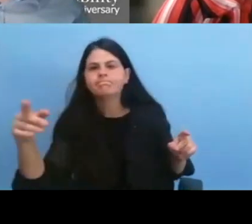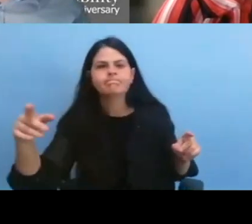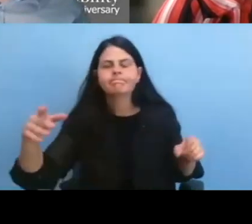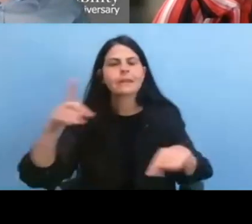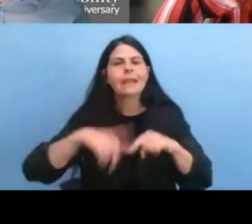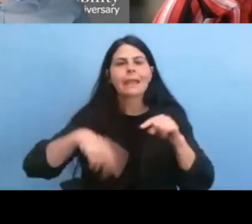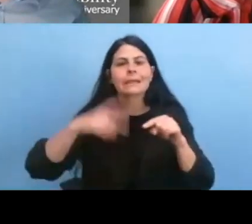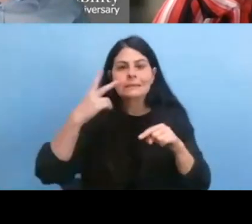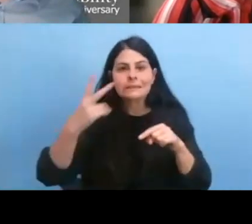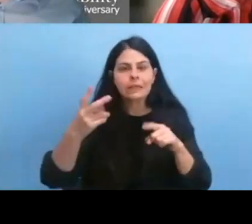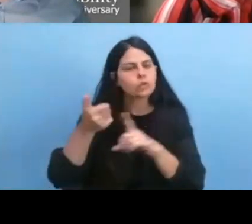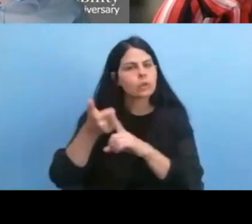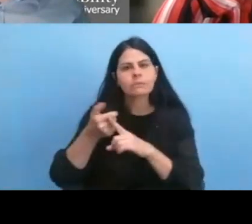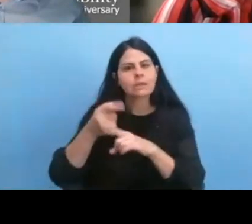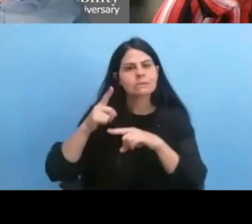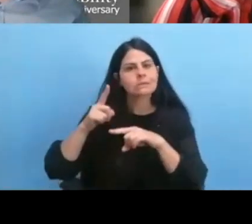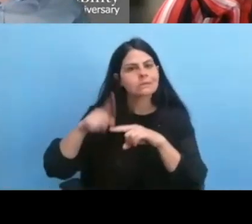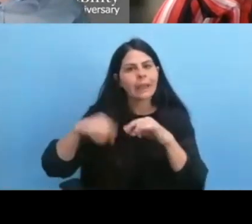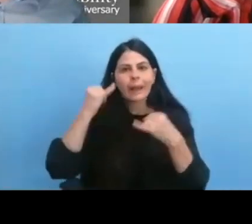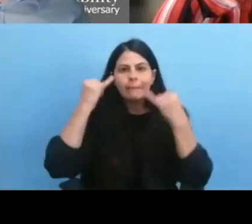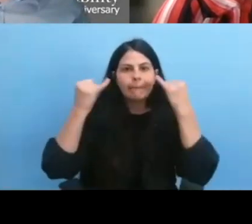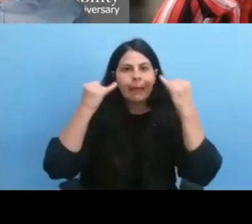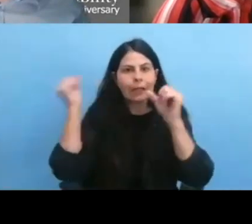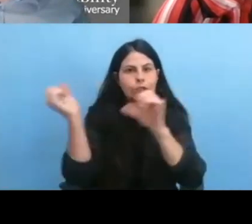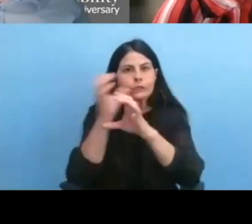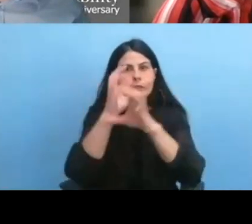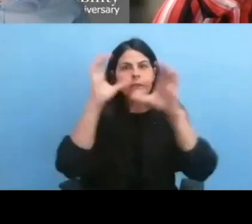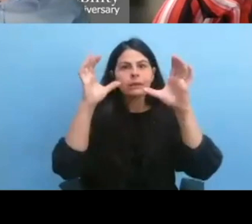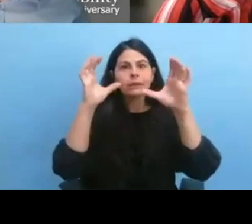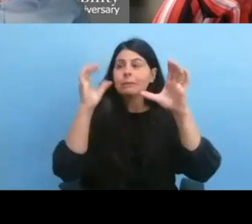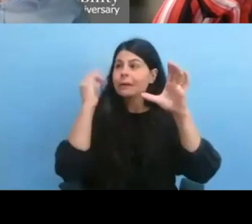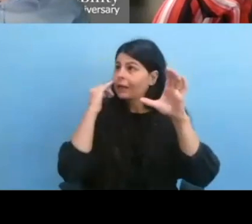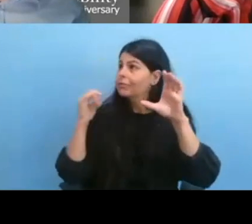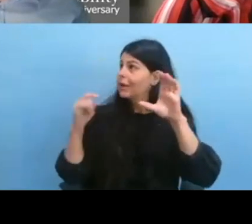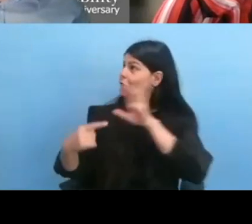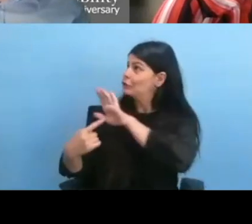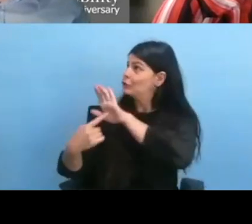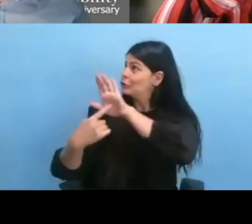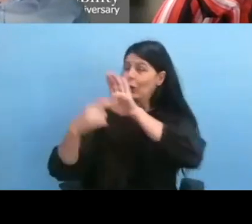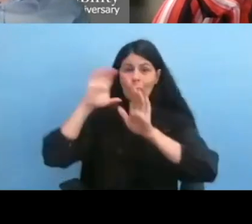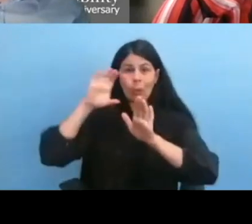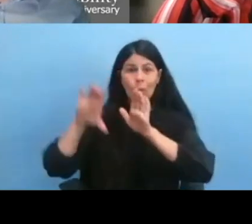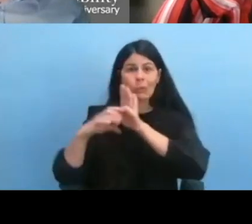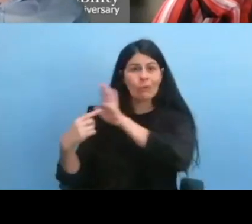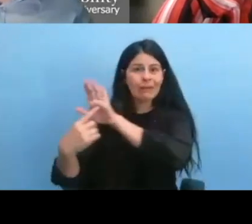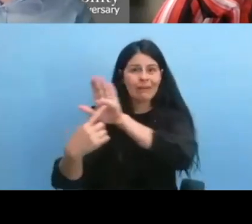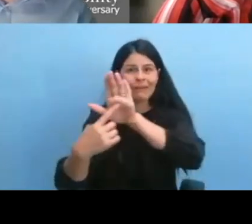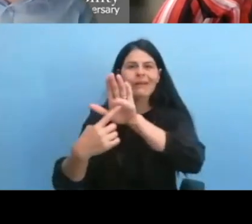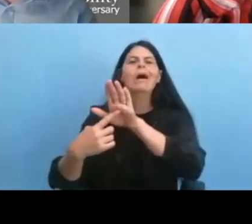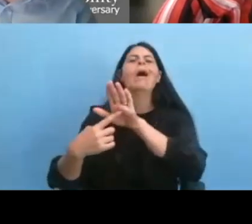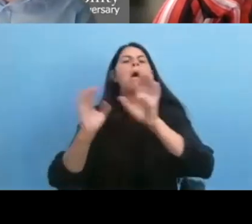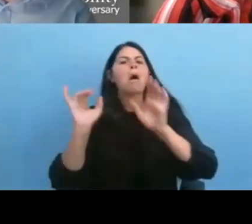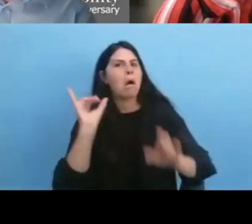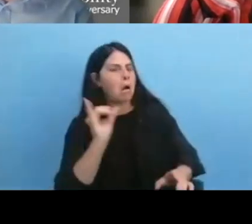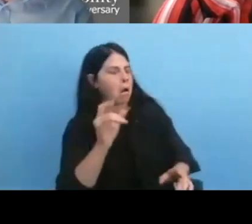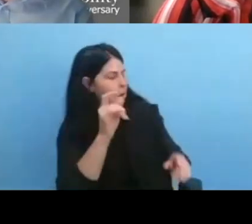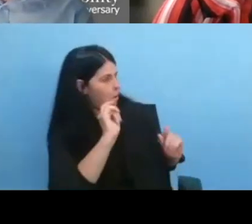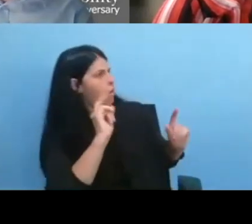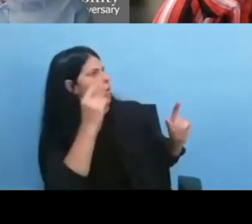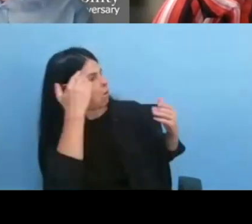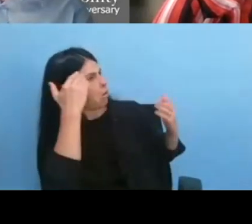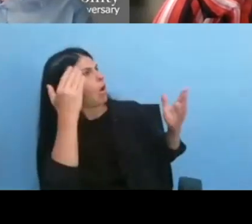imagine it themselves. But once you show it to them, it can open their eyes to the possibilities. I